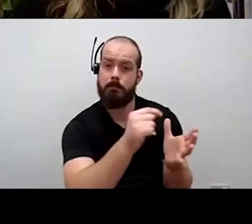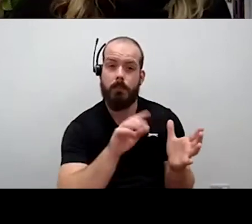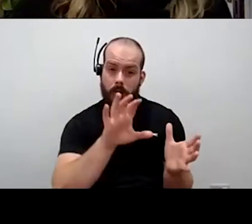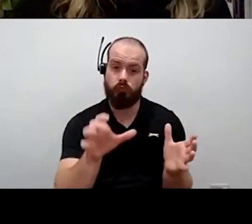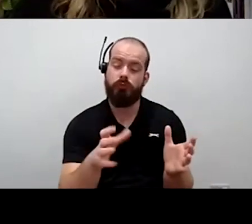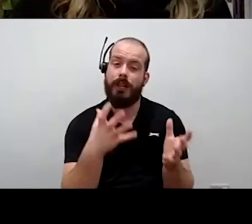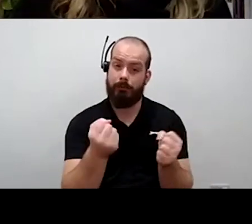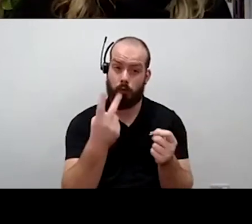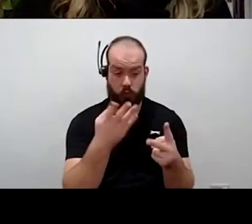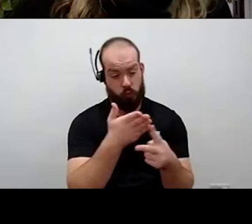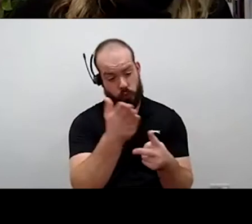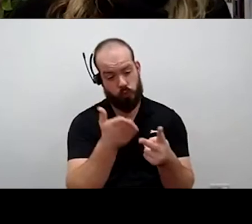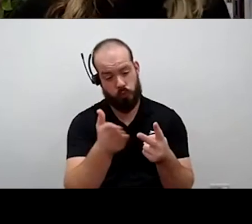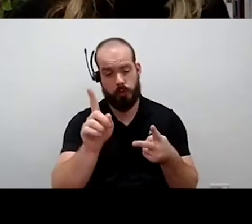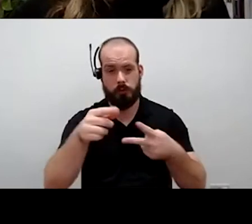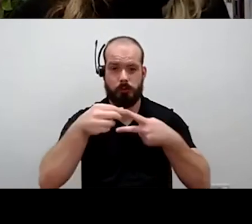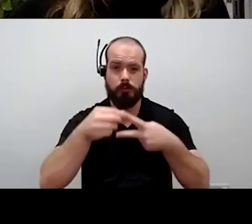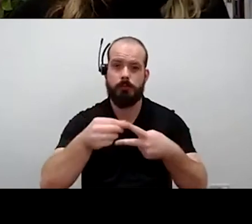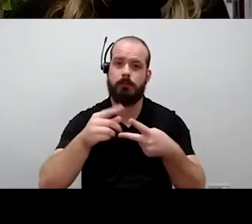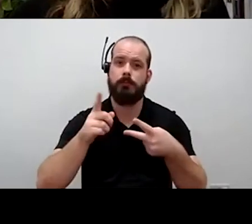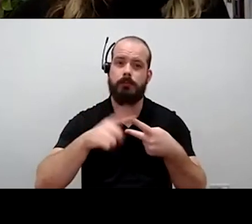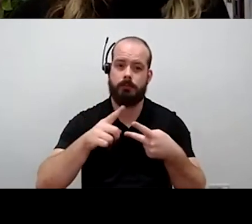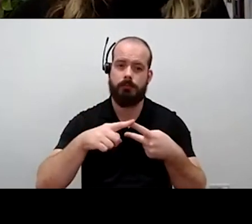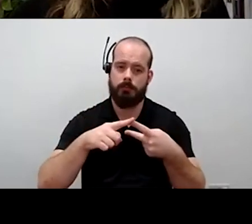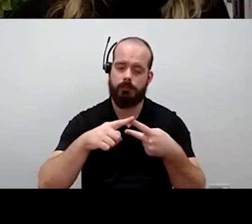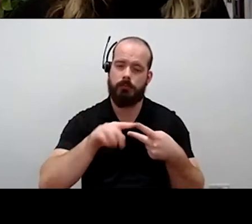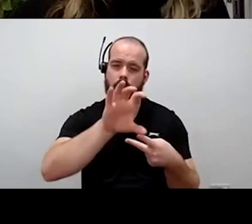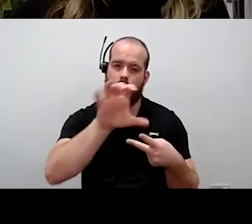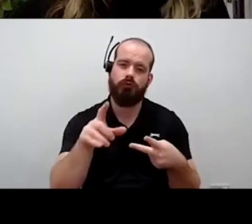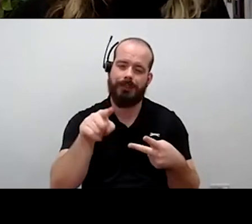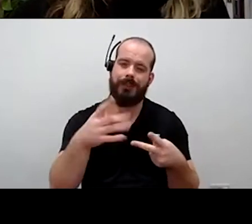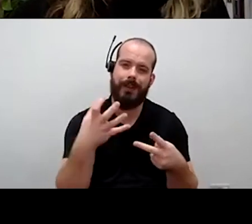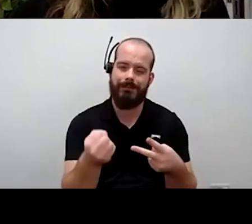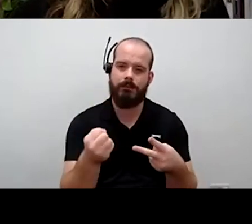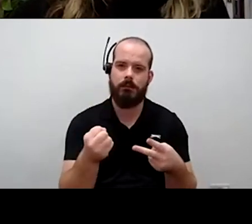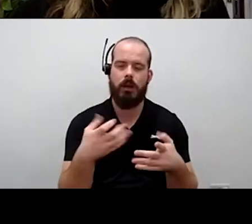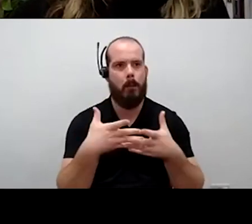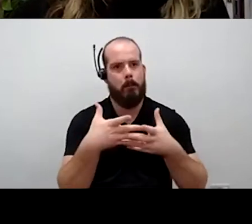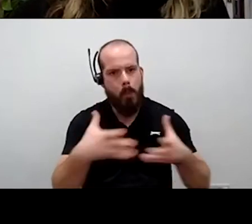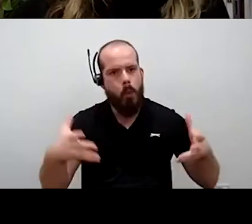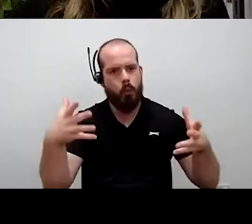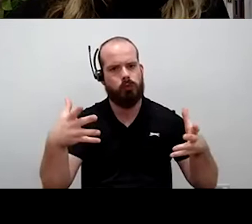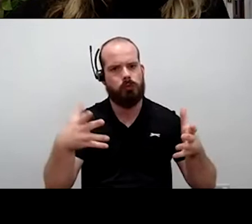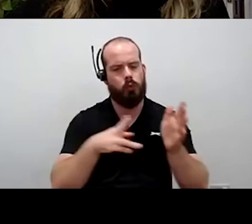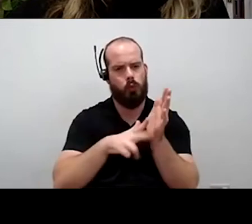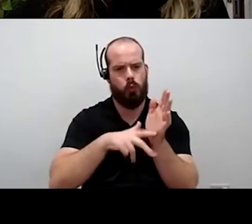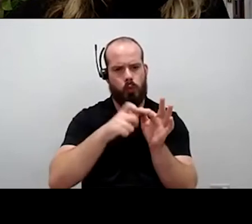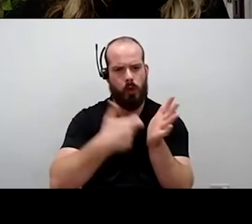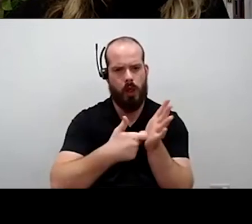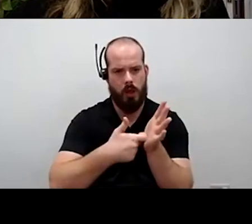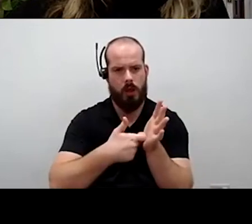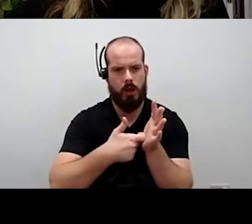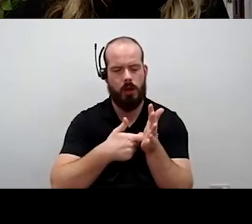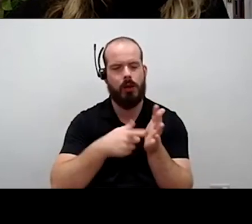countries. One is countries that have a significant share of nuclear in their electricity mix. And then there's a set